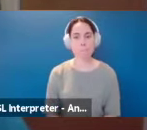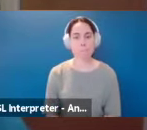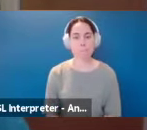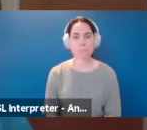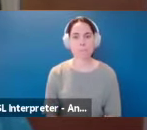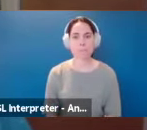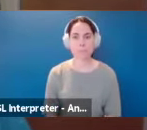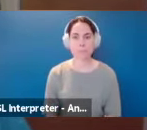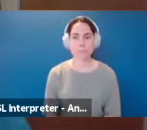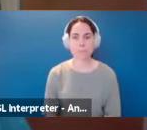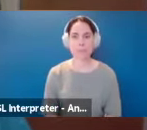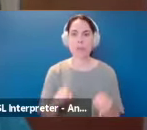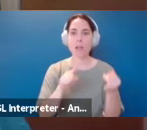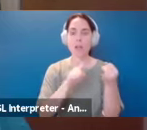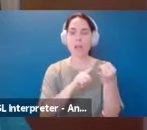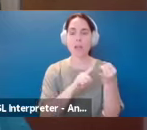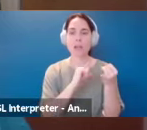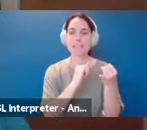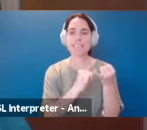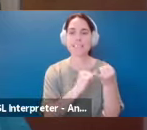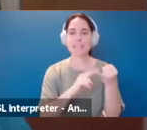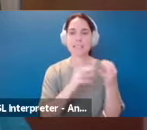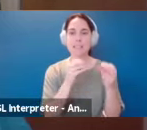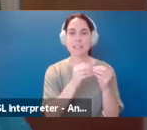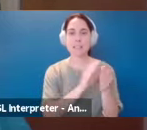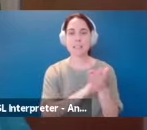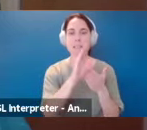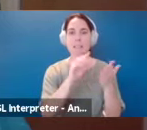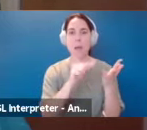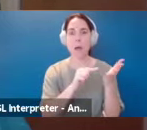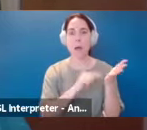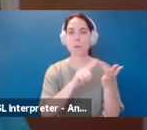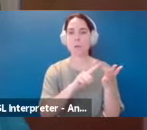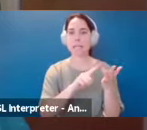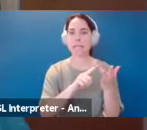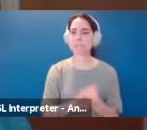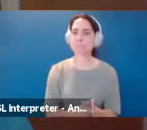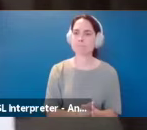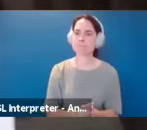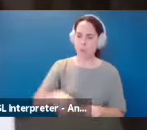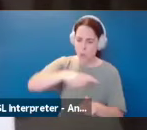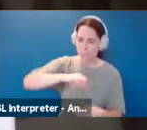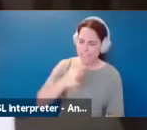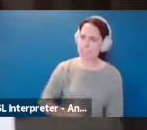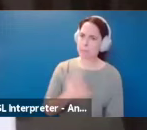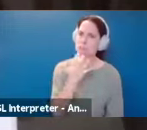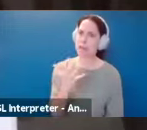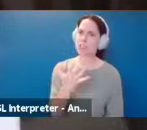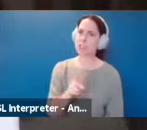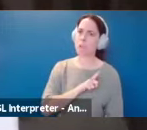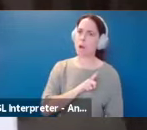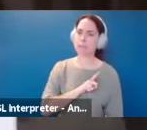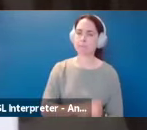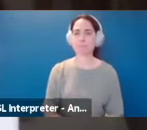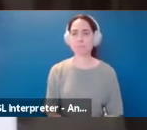Subuti, why do we need to be courageous to have this conversation? I don't personally feel the